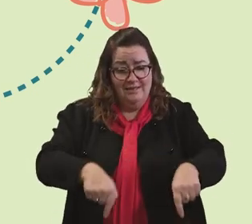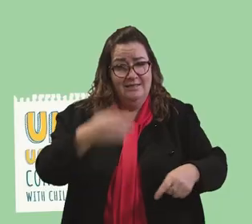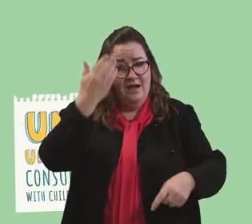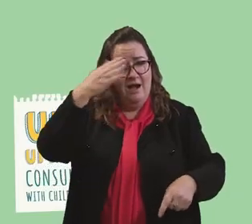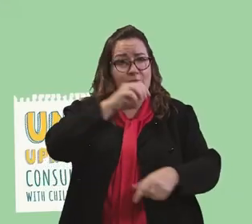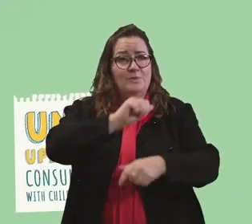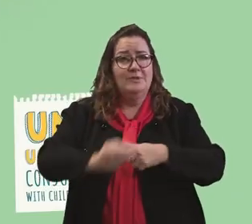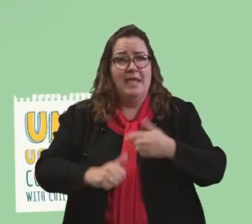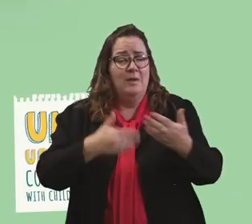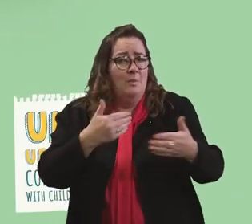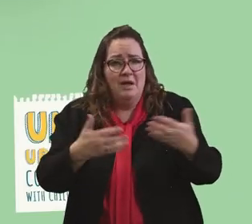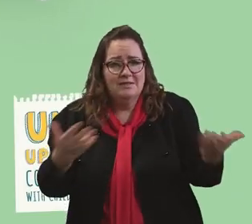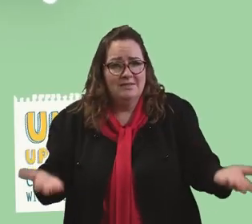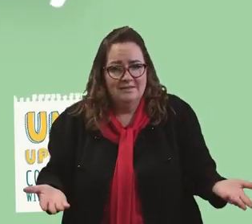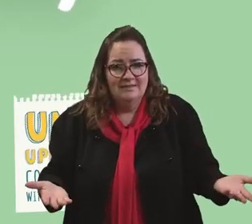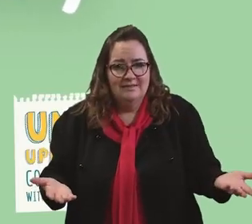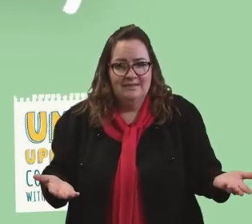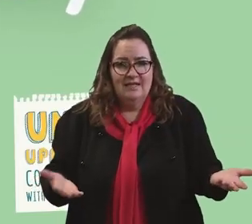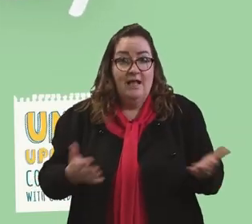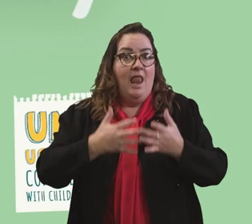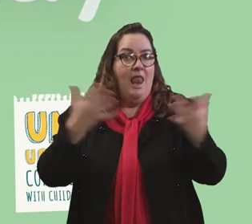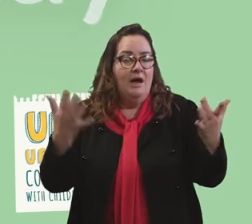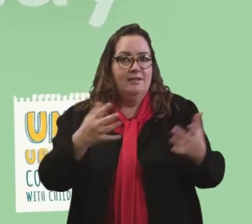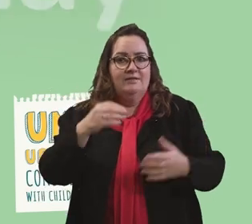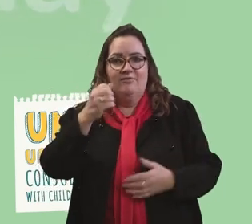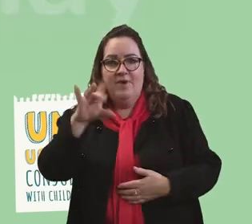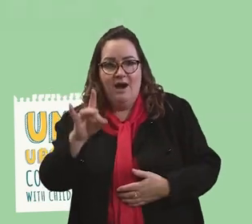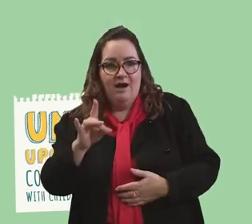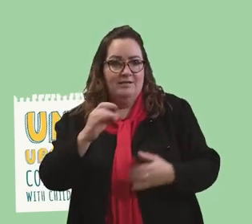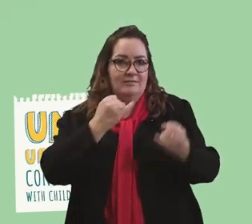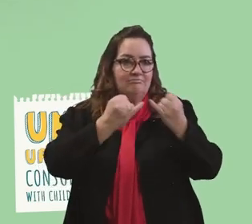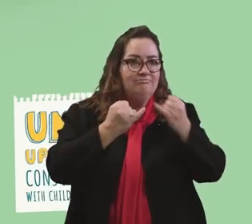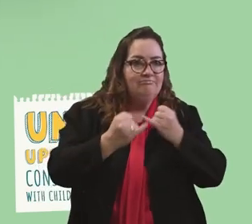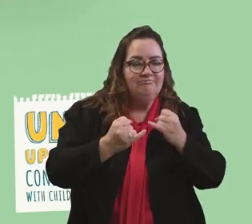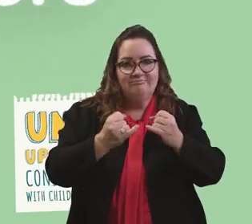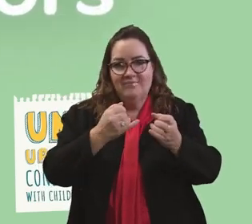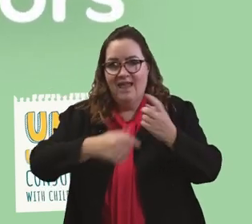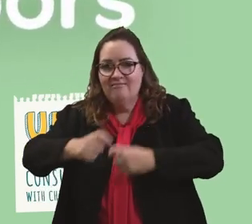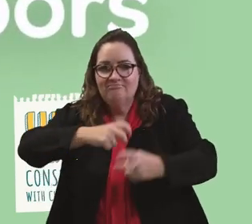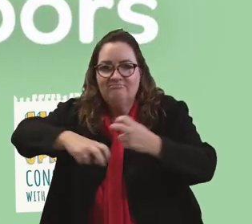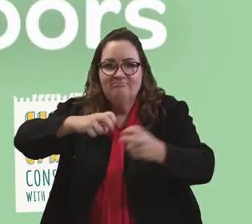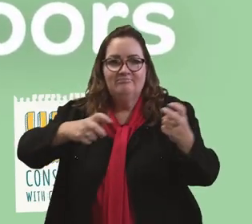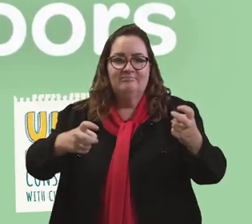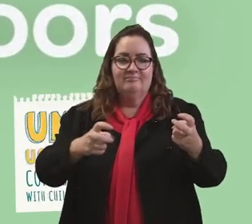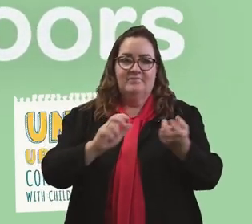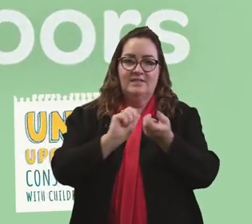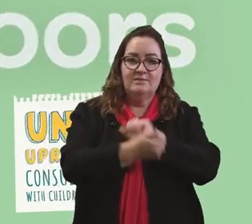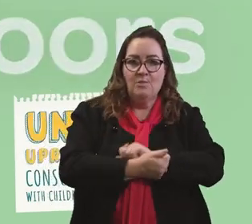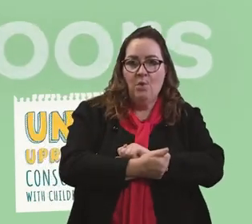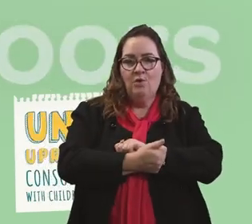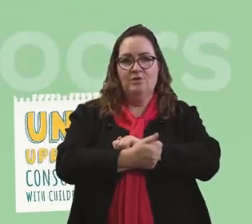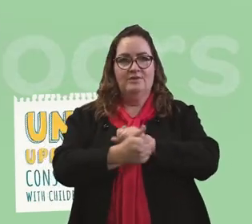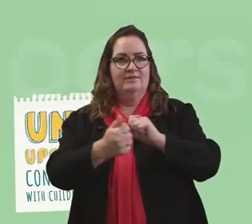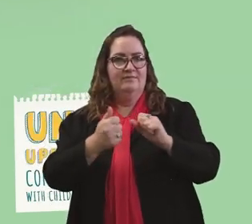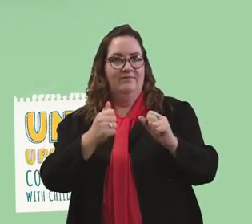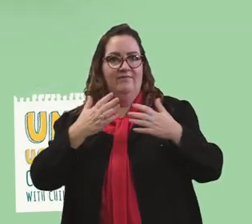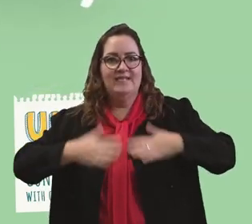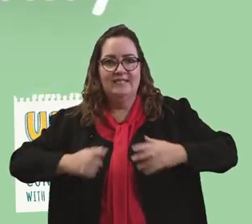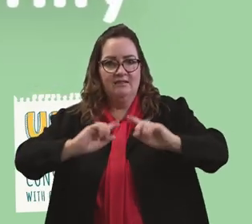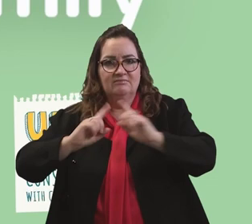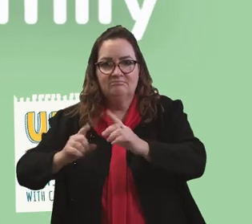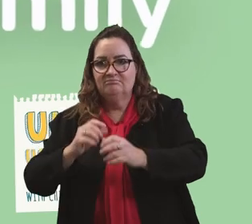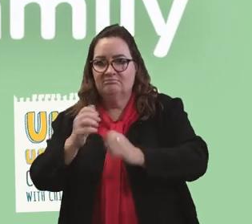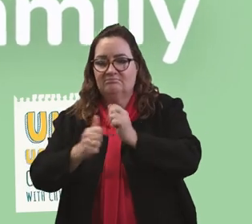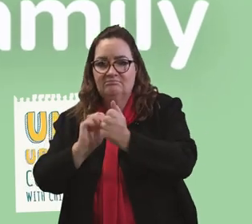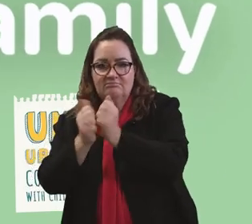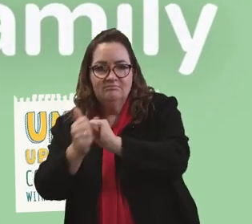Ireland. Lots of parks and places to play. Sports, physical activity and playing outdoors.